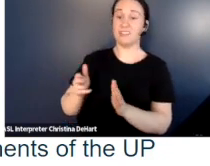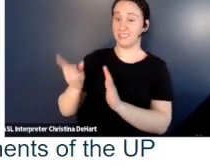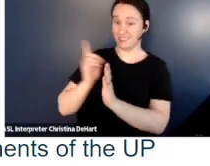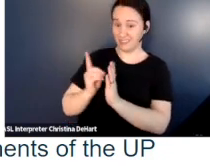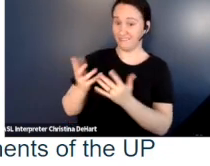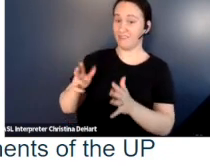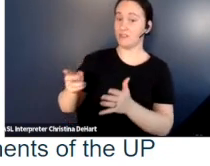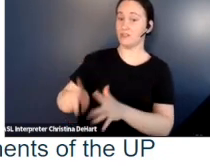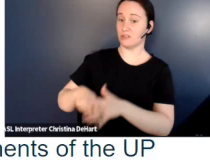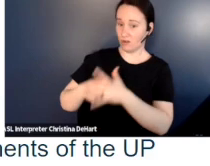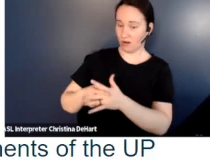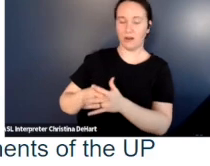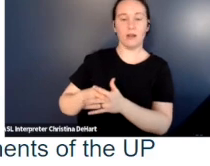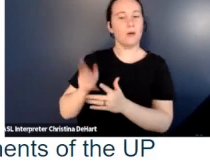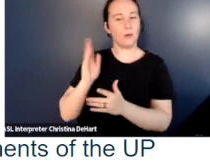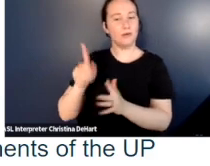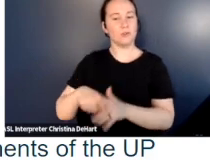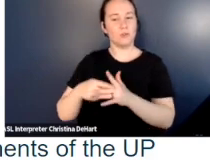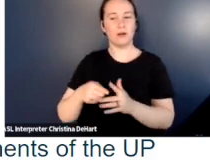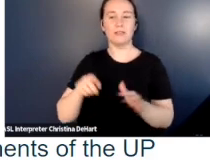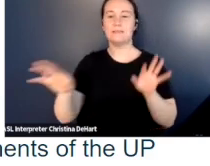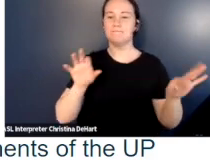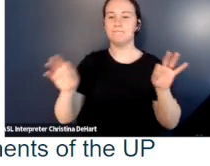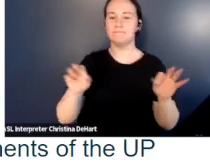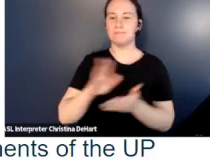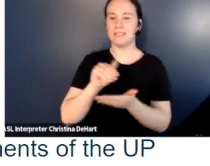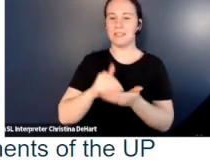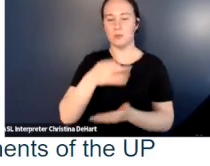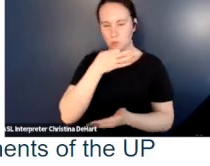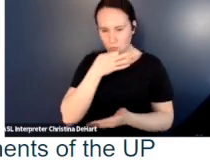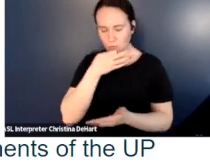center selection soon. The target date there is 6/9.